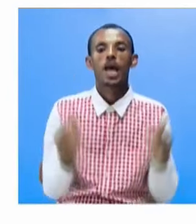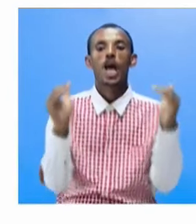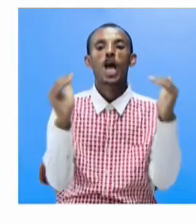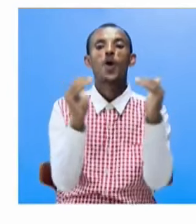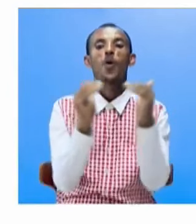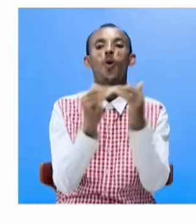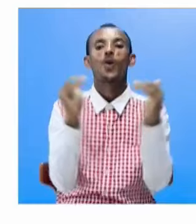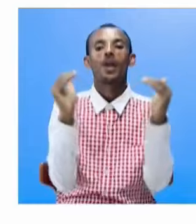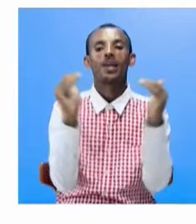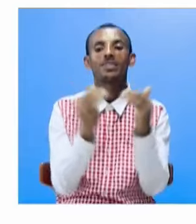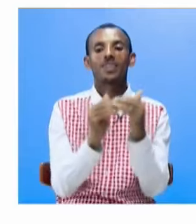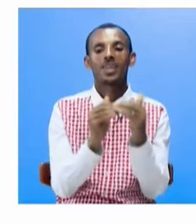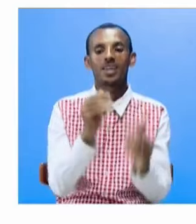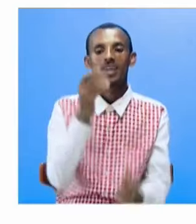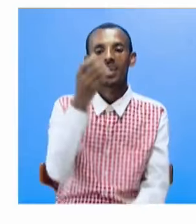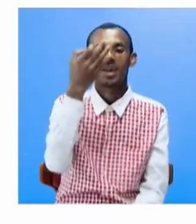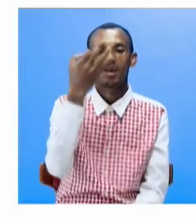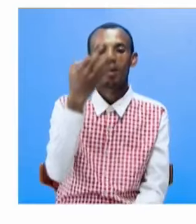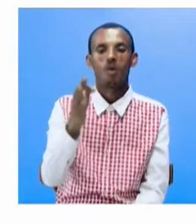Congruency of